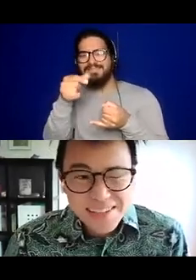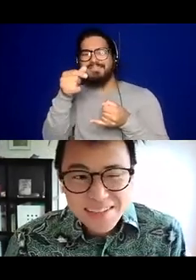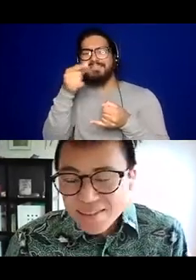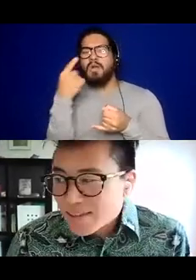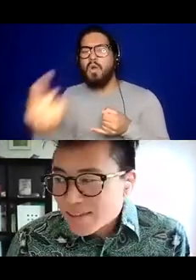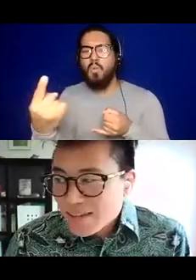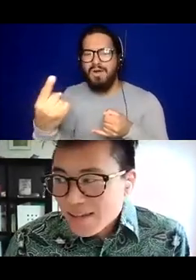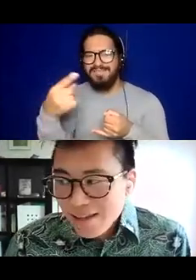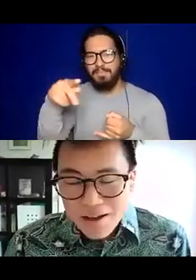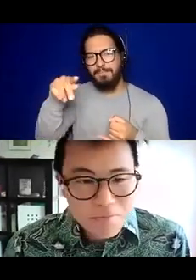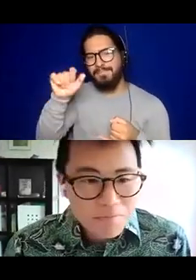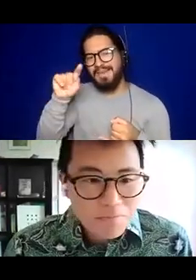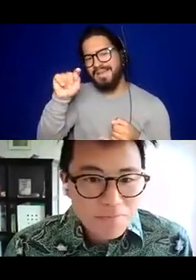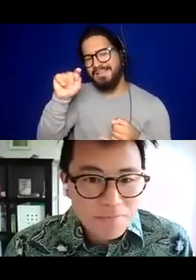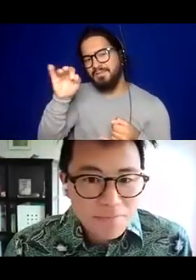reassessing